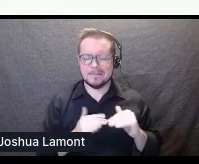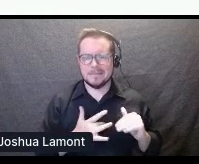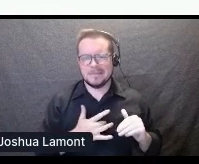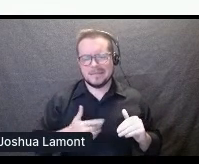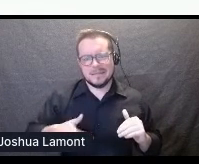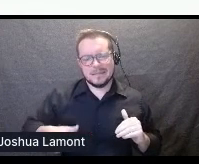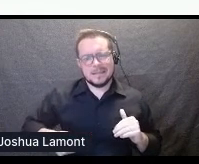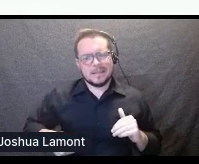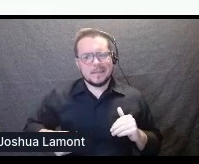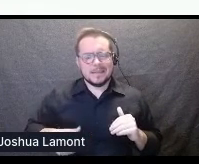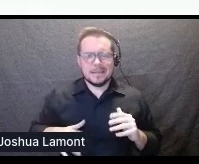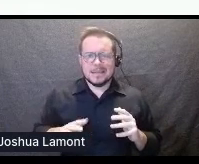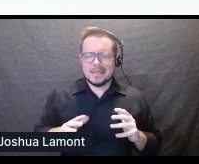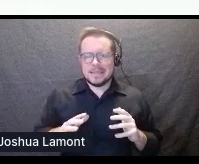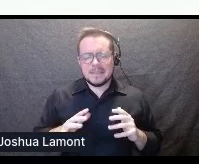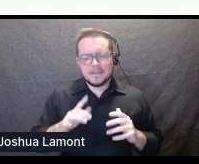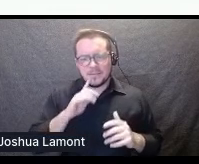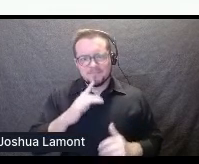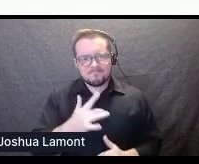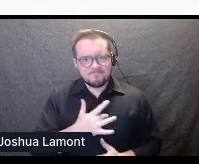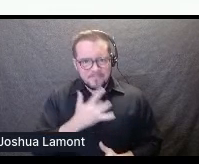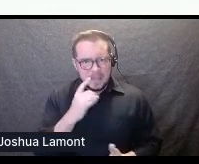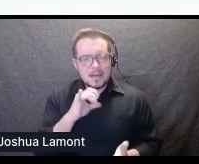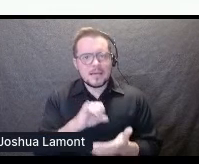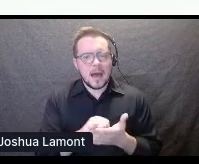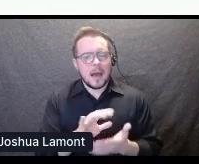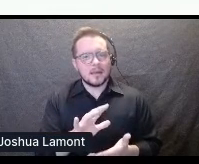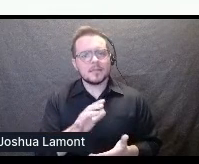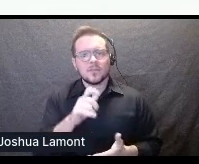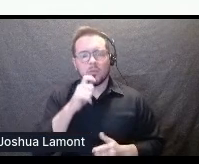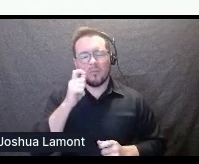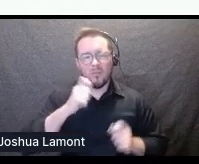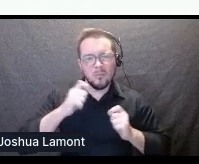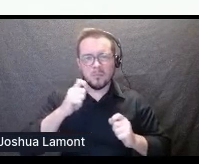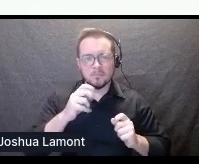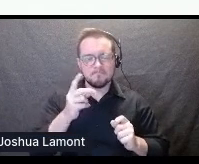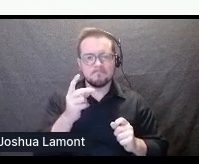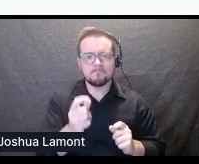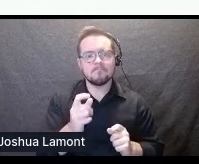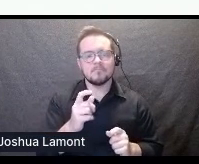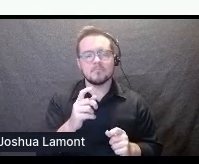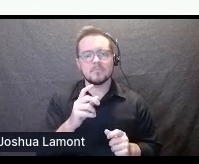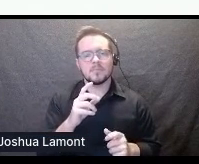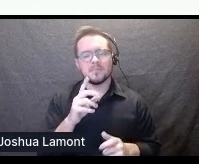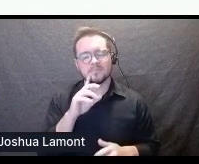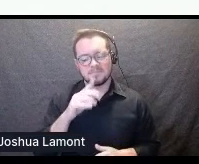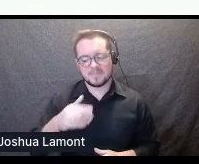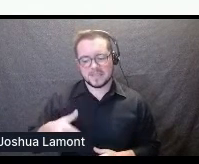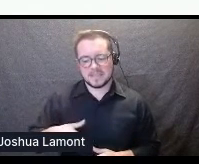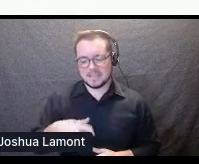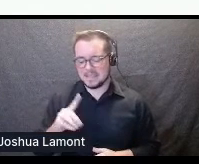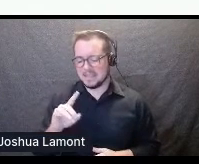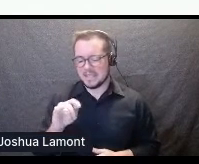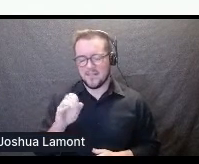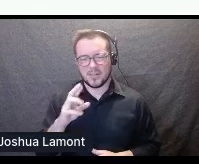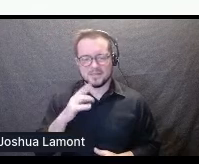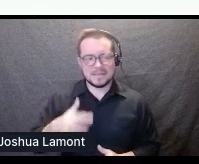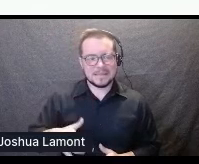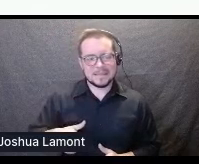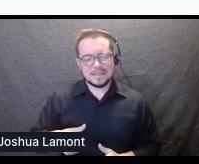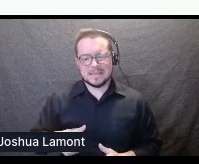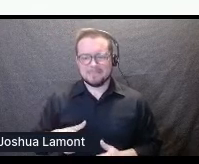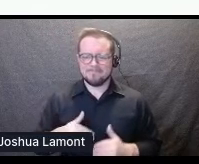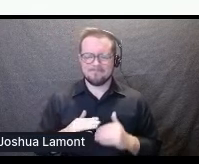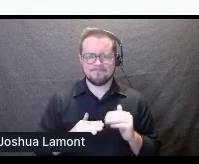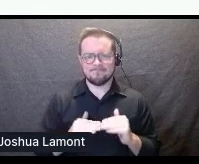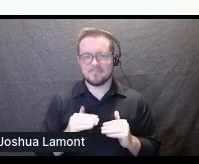we encourage you to just sit with that discomfort without reacting to it right away. Discomfort can be a really beneficial part of learning, so just stay